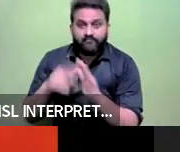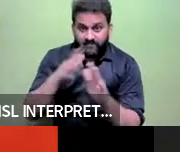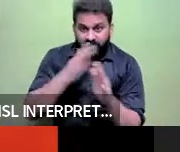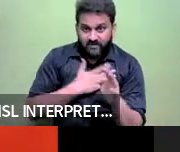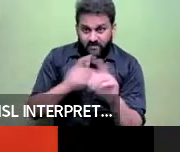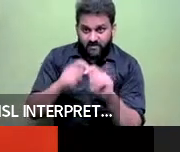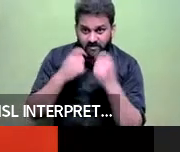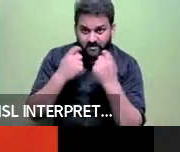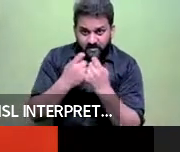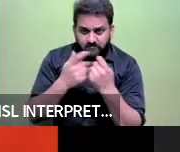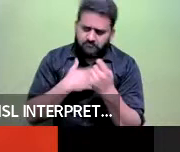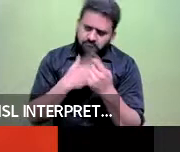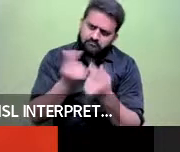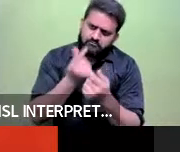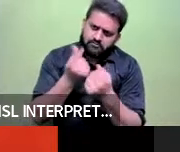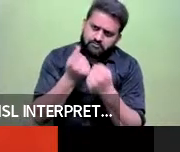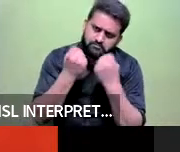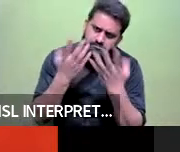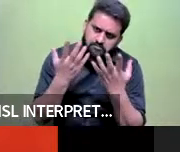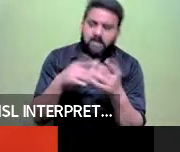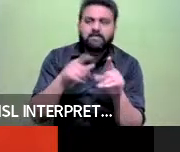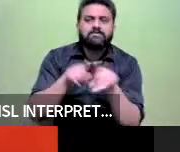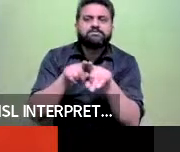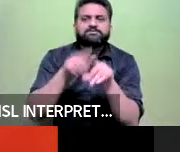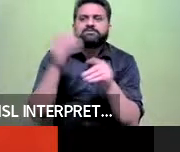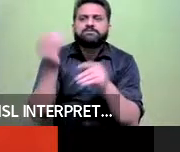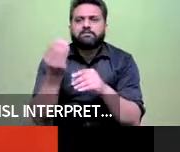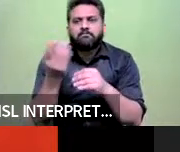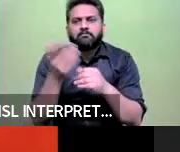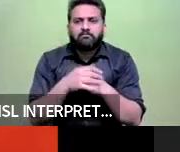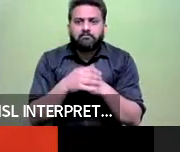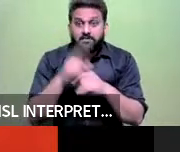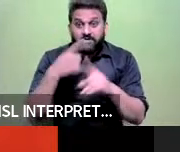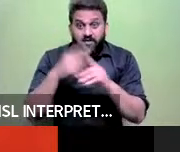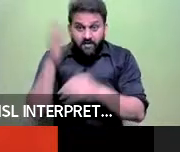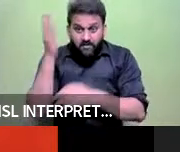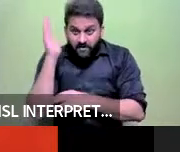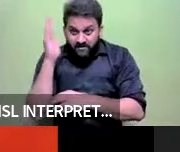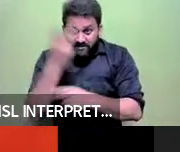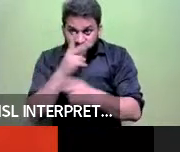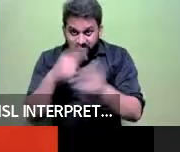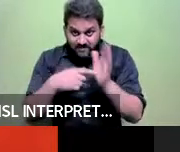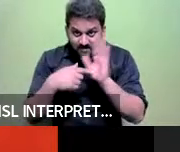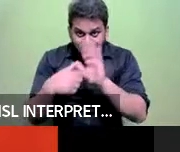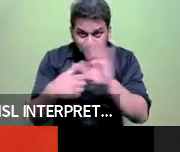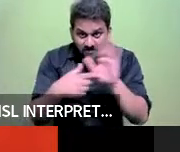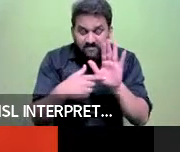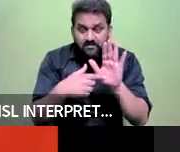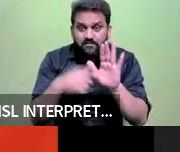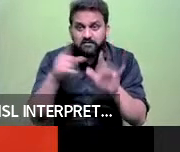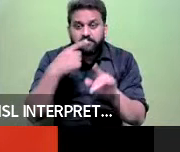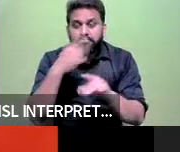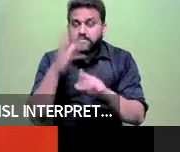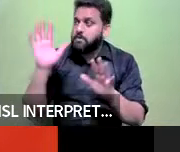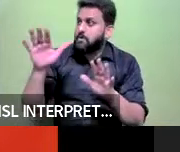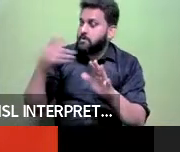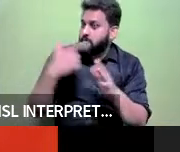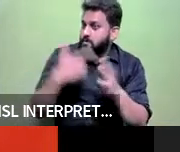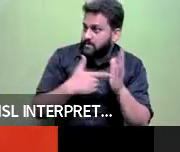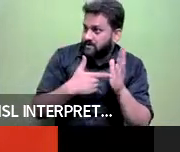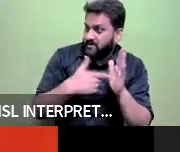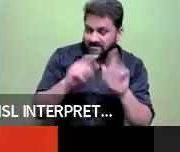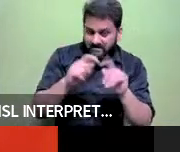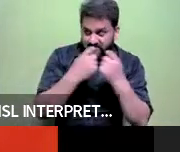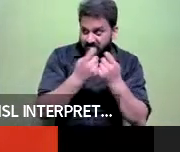has also used it, some examples, and presenting it. For example, they said that, oh, the way the other